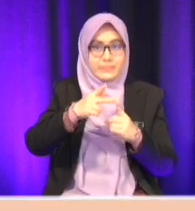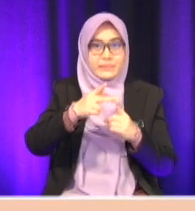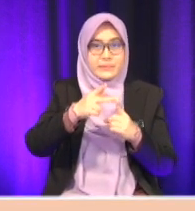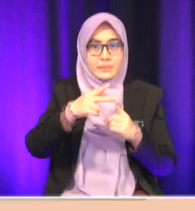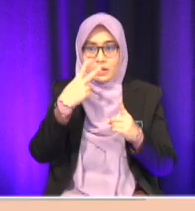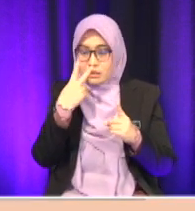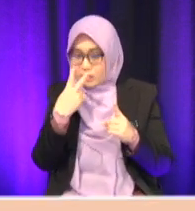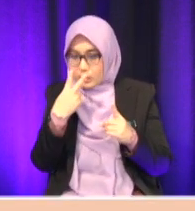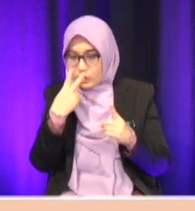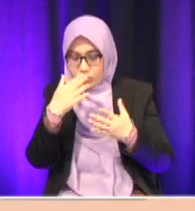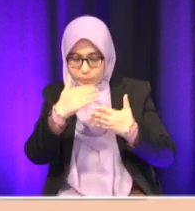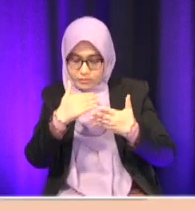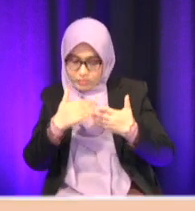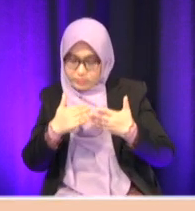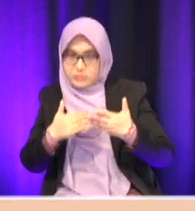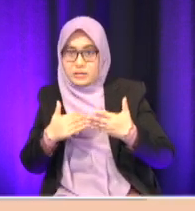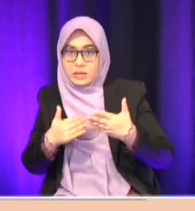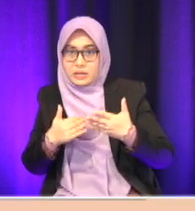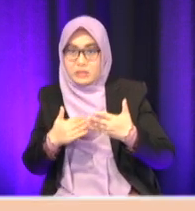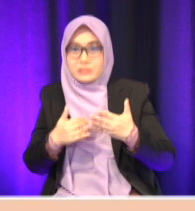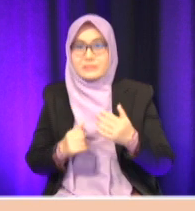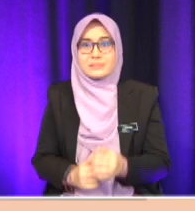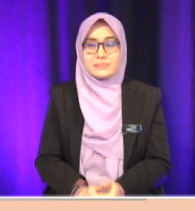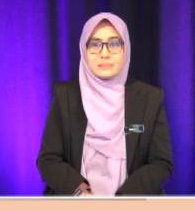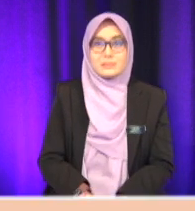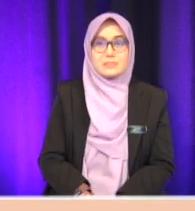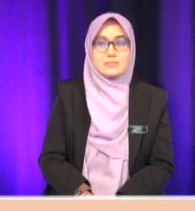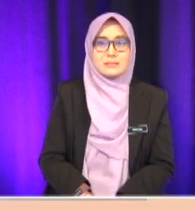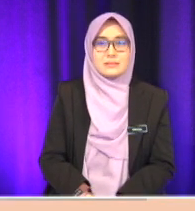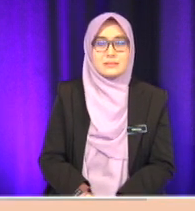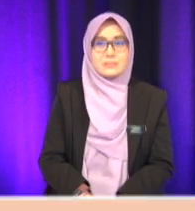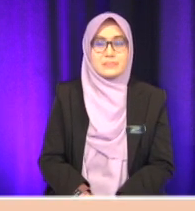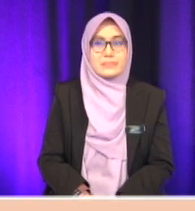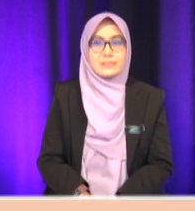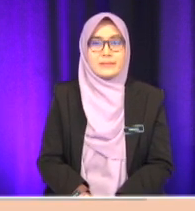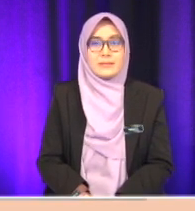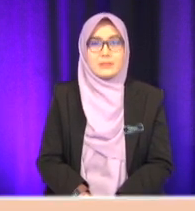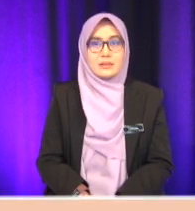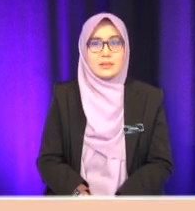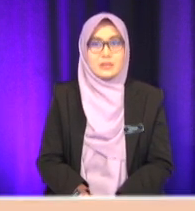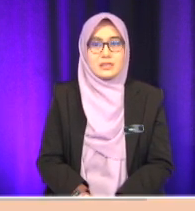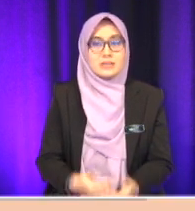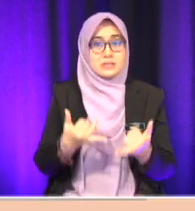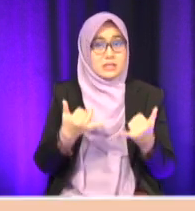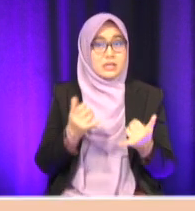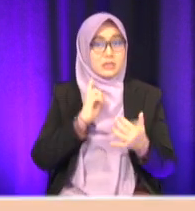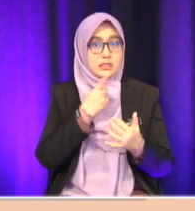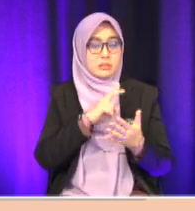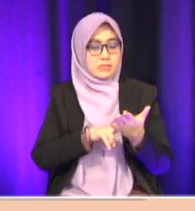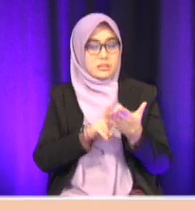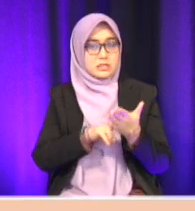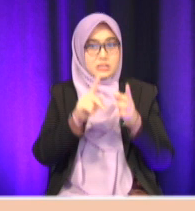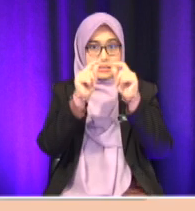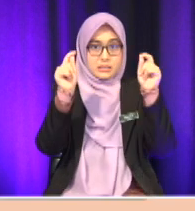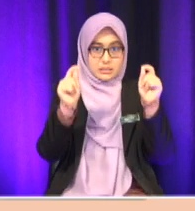at the option. Okay, the purpose. So we are looking at the purpose, right? Yes. So after this, we are going to read the text.